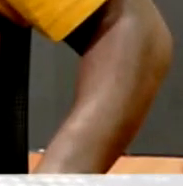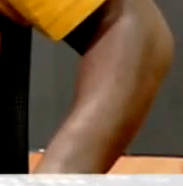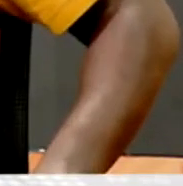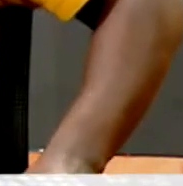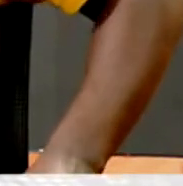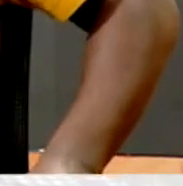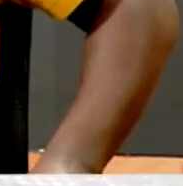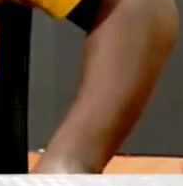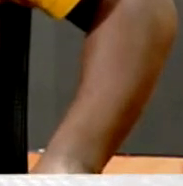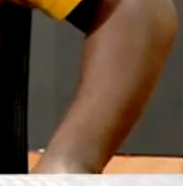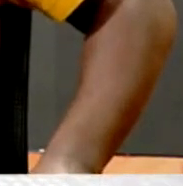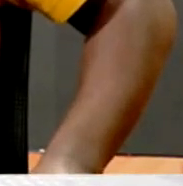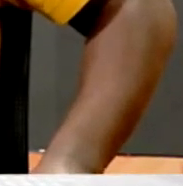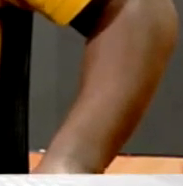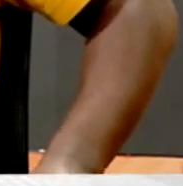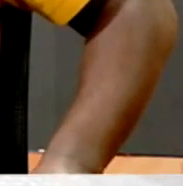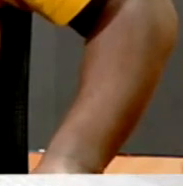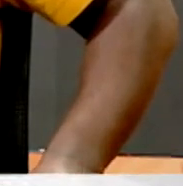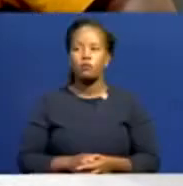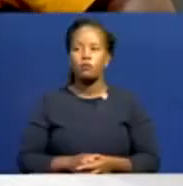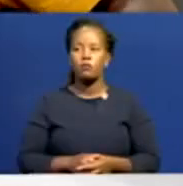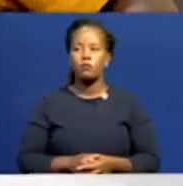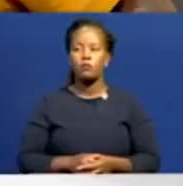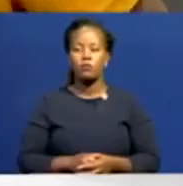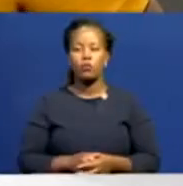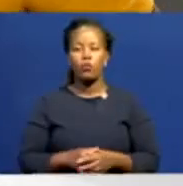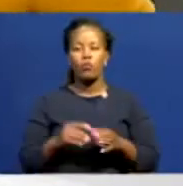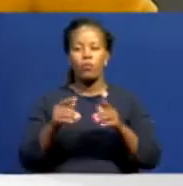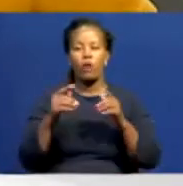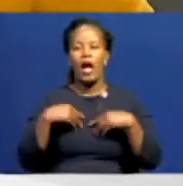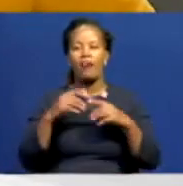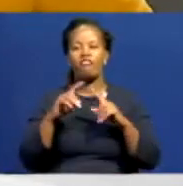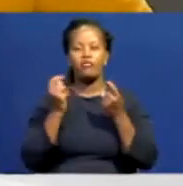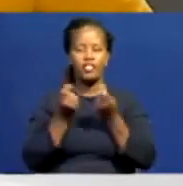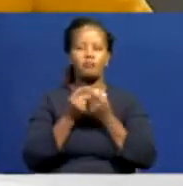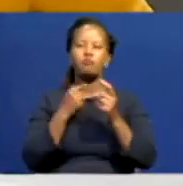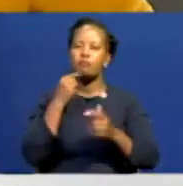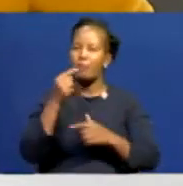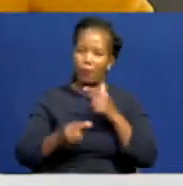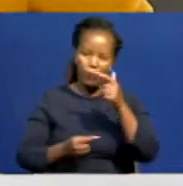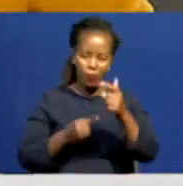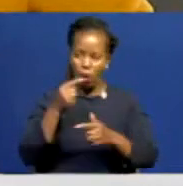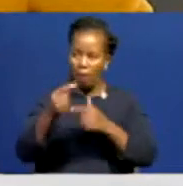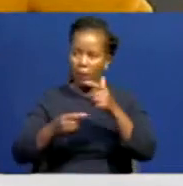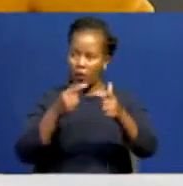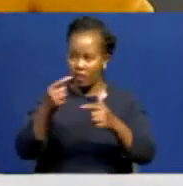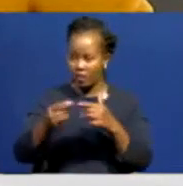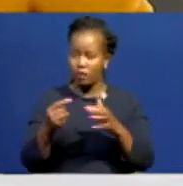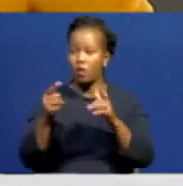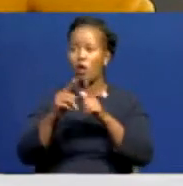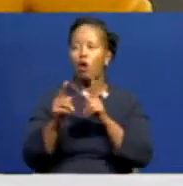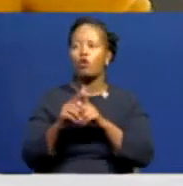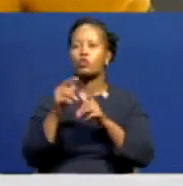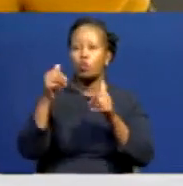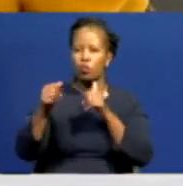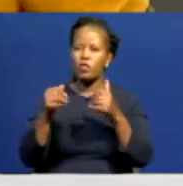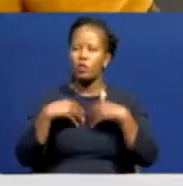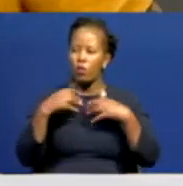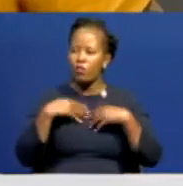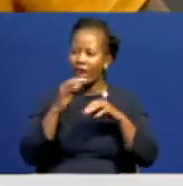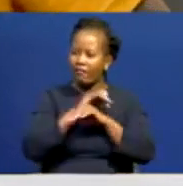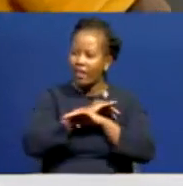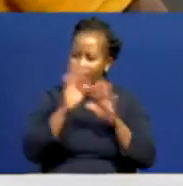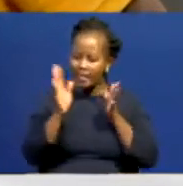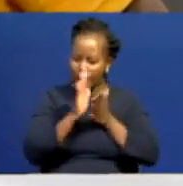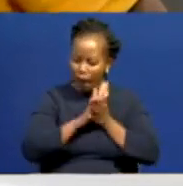the under age group competitions. Yes. You find that most players are graduating from there, and we see them progressing into the senior teams. Yes. And it's something that really... Yeah, there is a clear path for teams